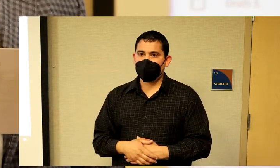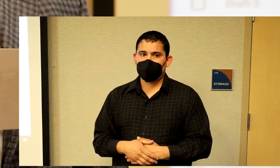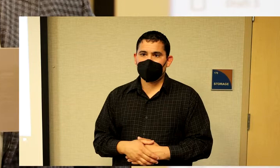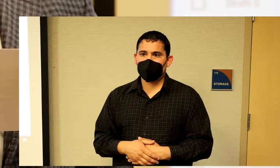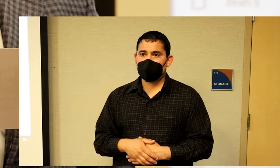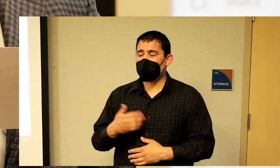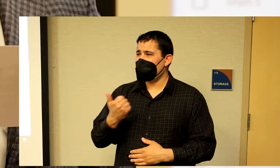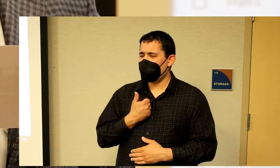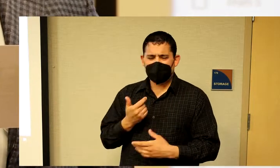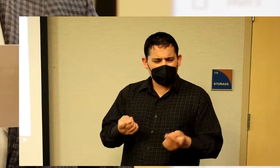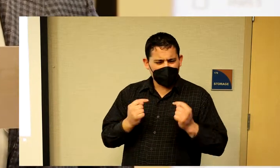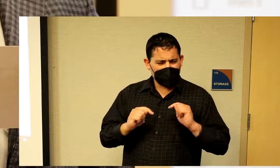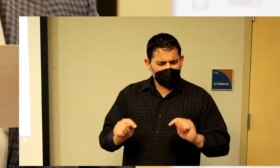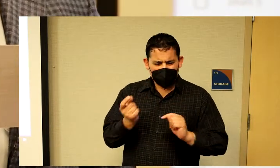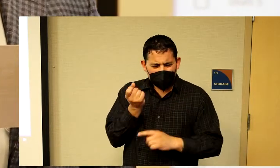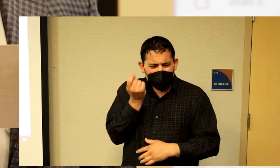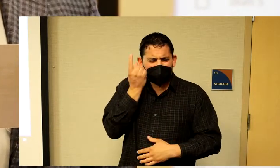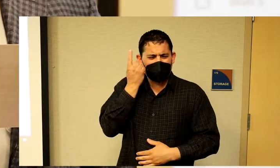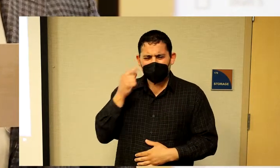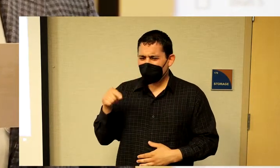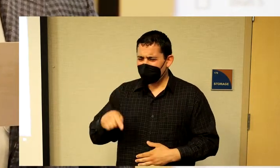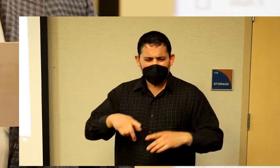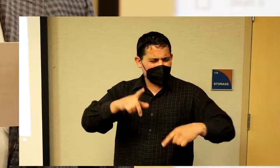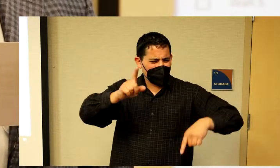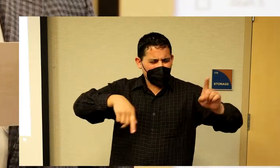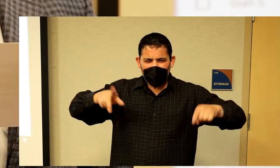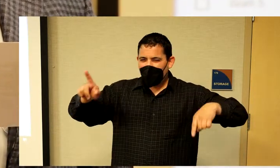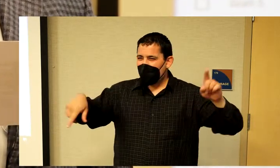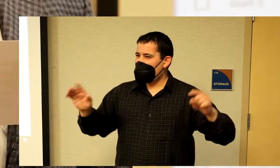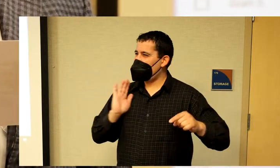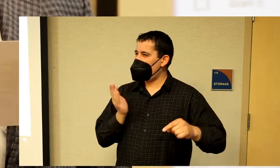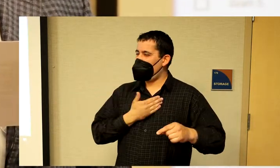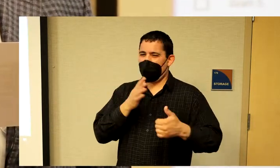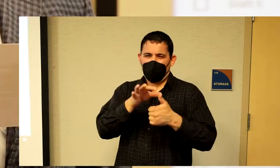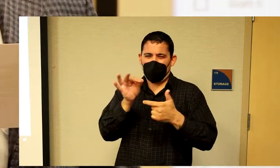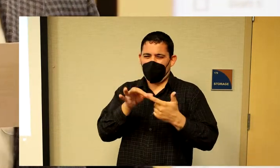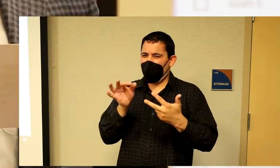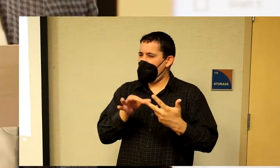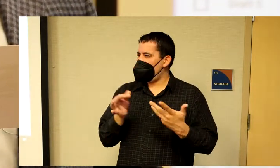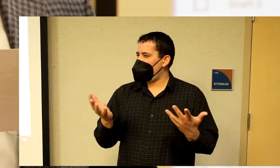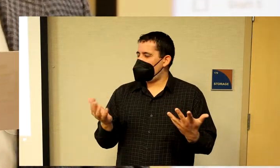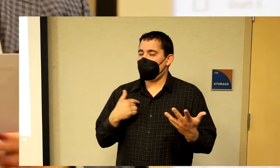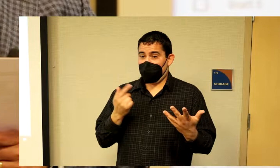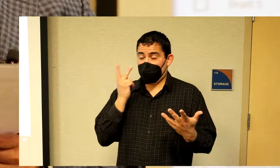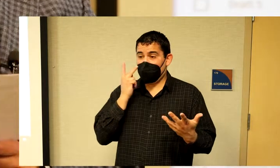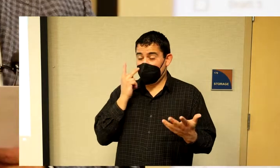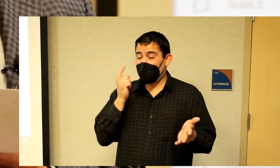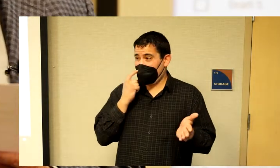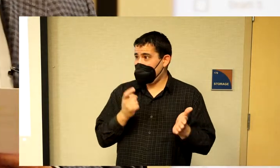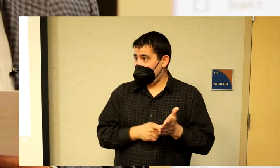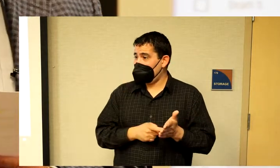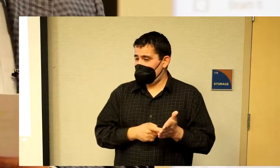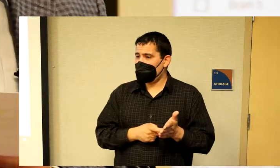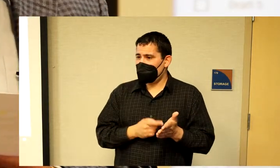I'm trying to understand the range of options here. I see that some of these